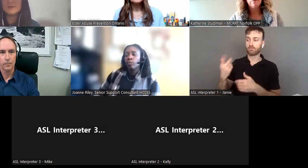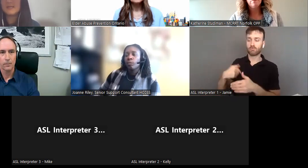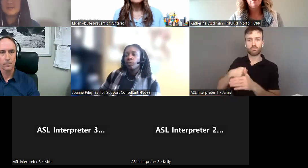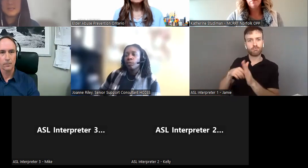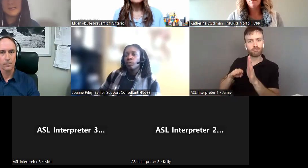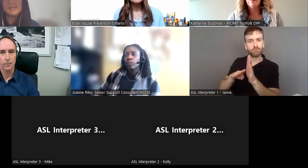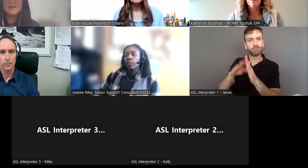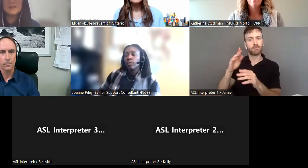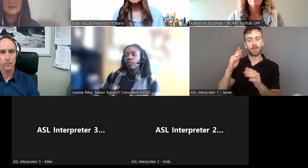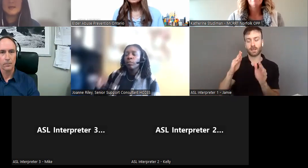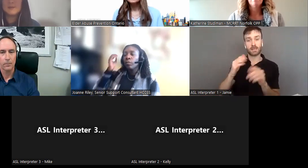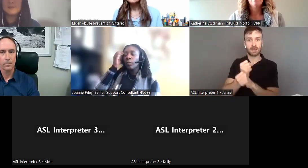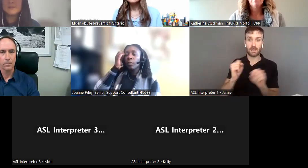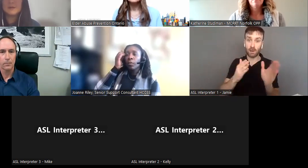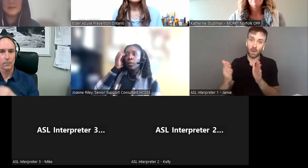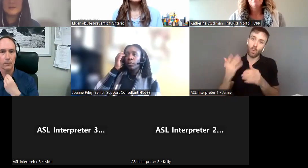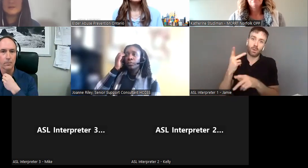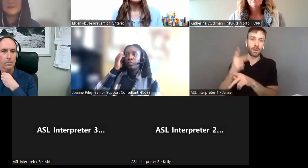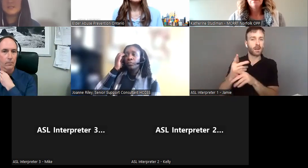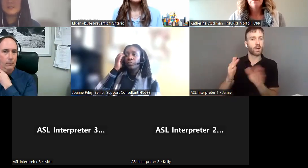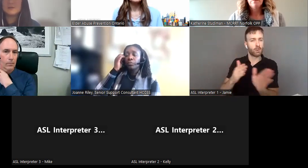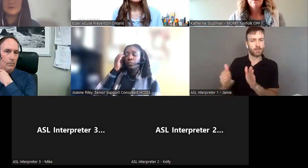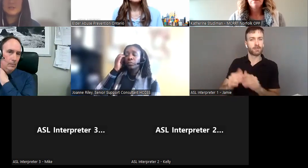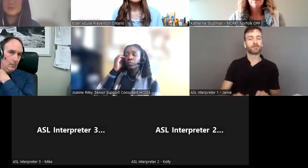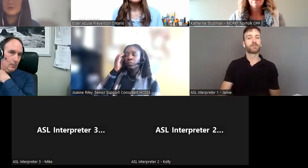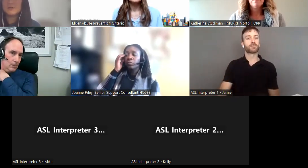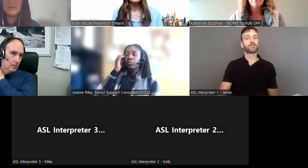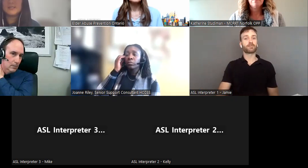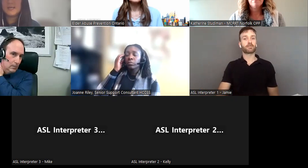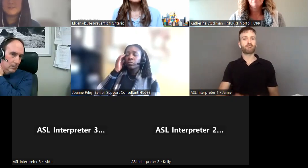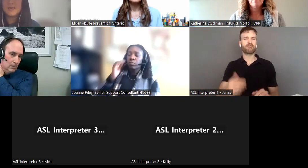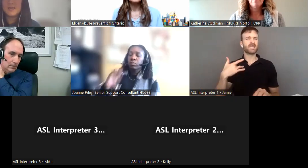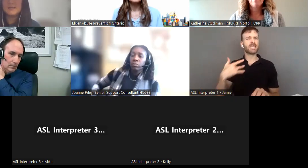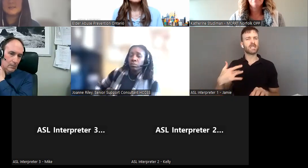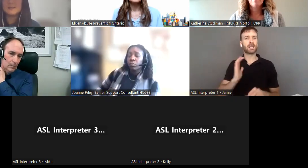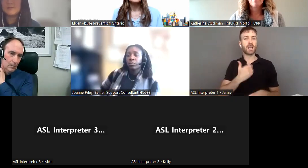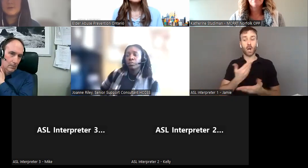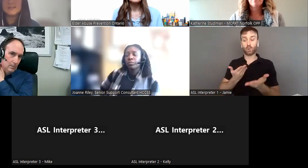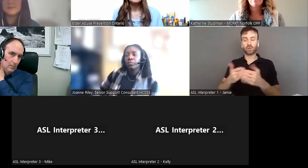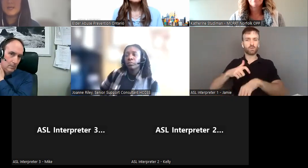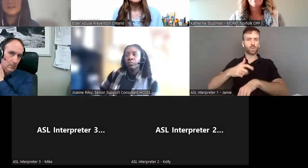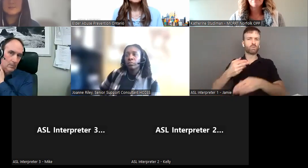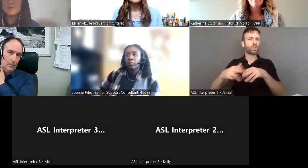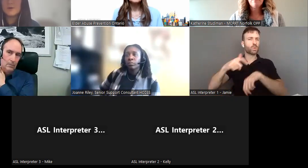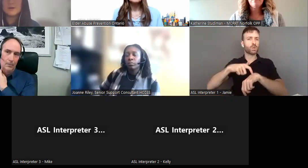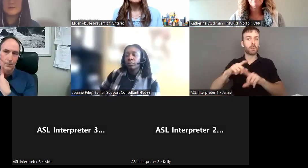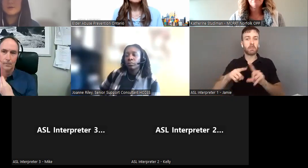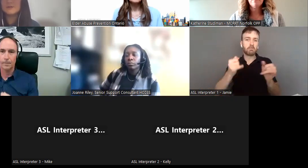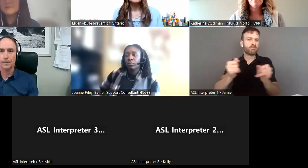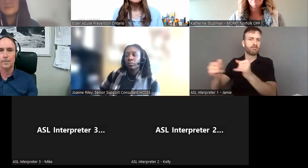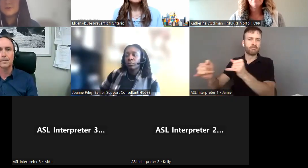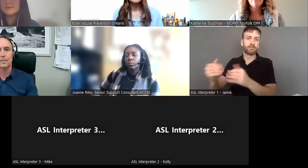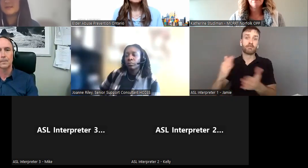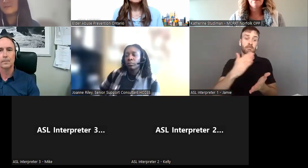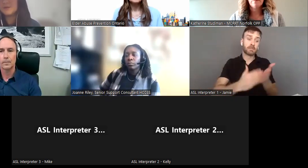plan or safety planning. Our length of service is generally short-term, but it's case by case. And we know that some cases require longer